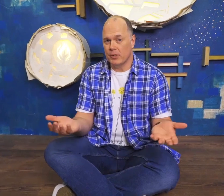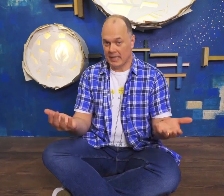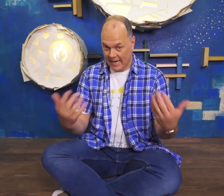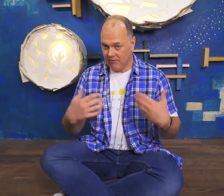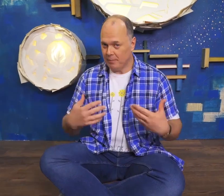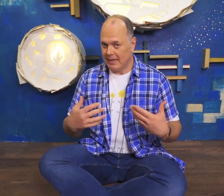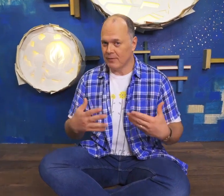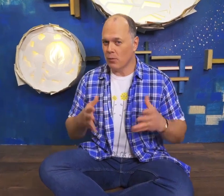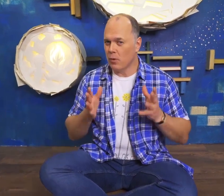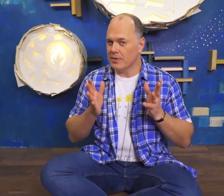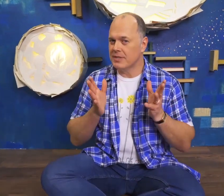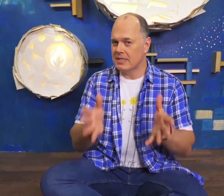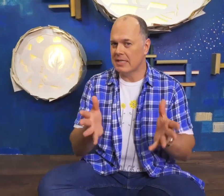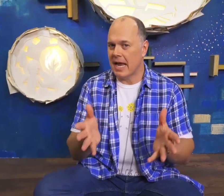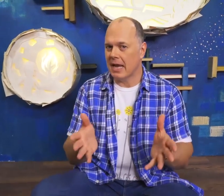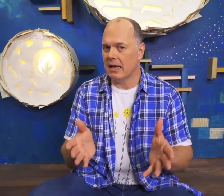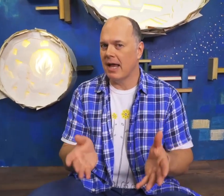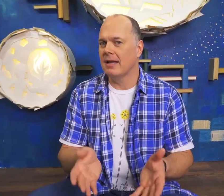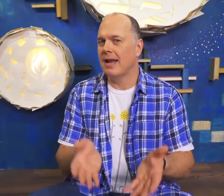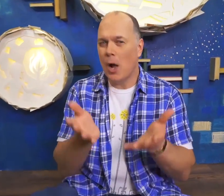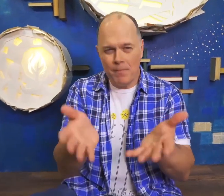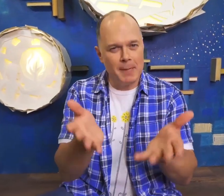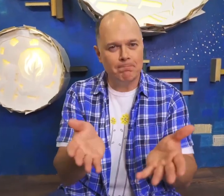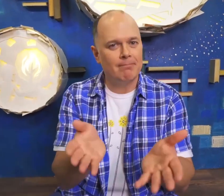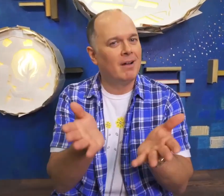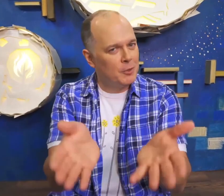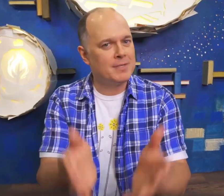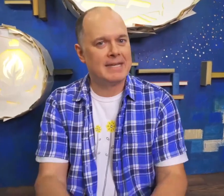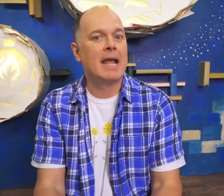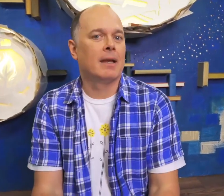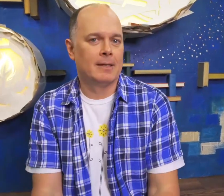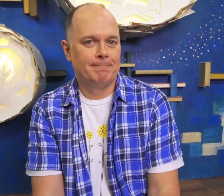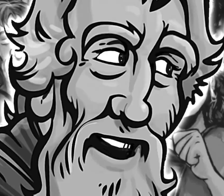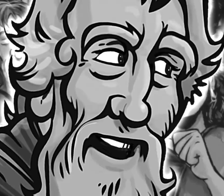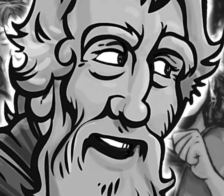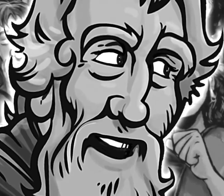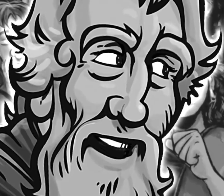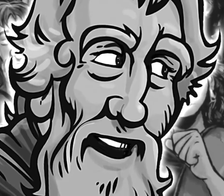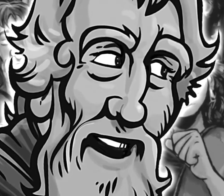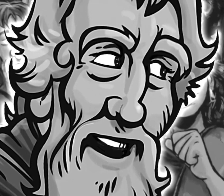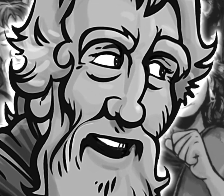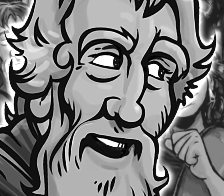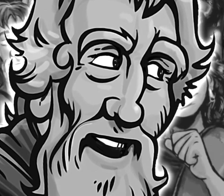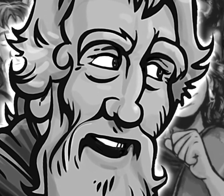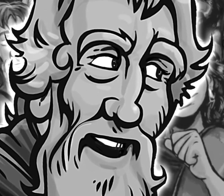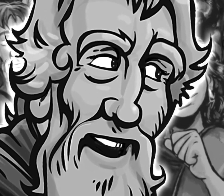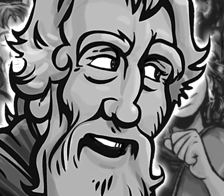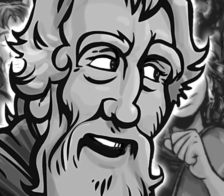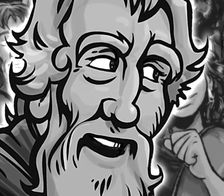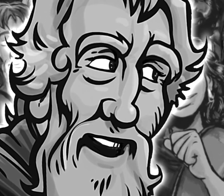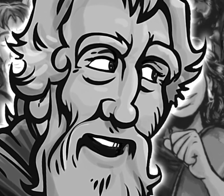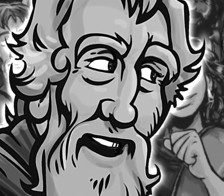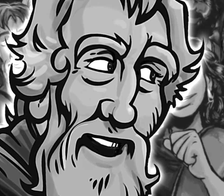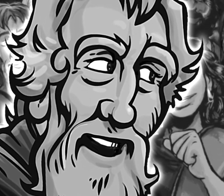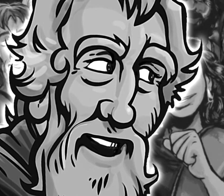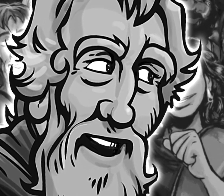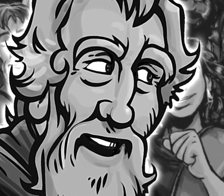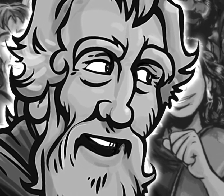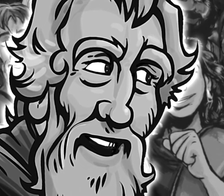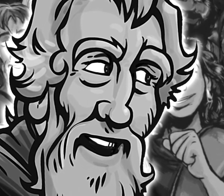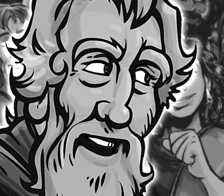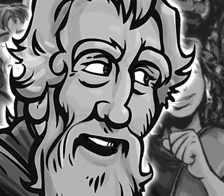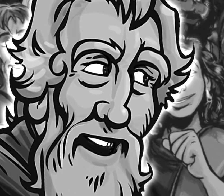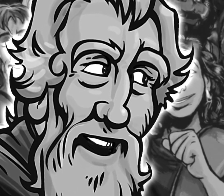Holy Spirit gave Peter the words to say and helped them understand. Jesus has received the Holy Spirit from the